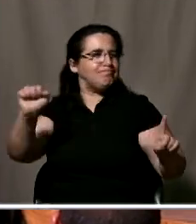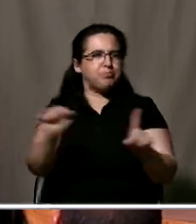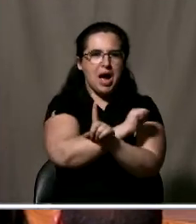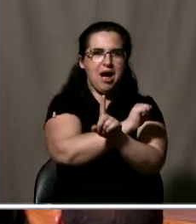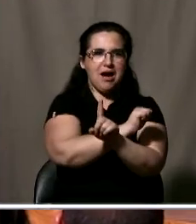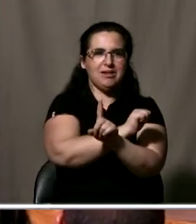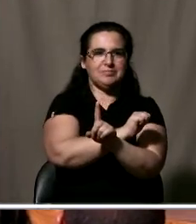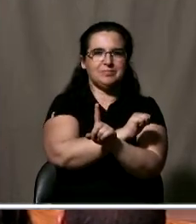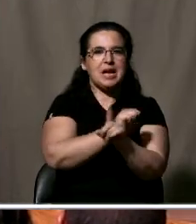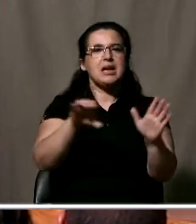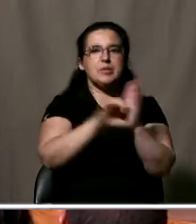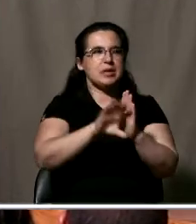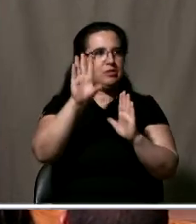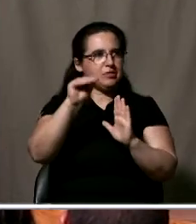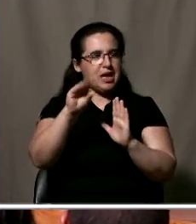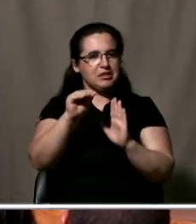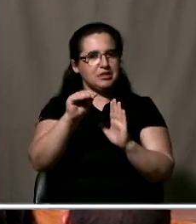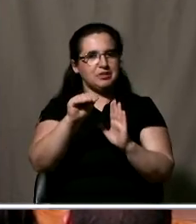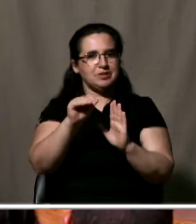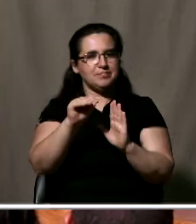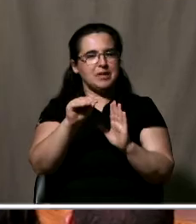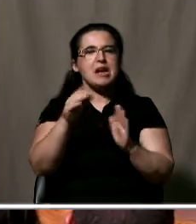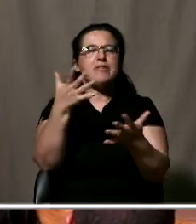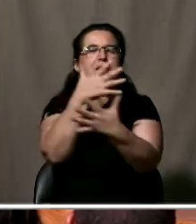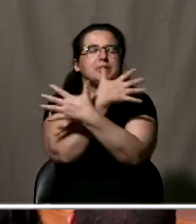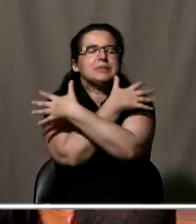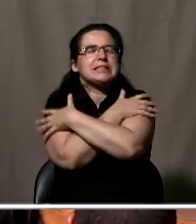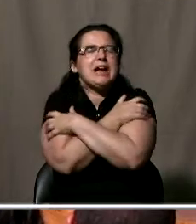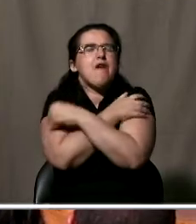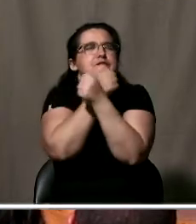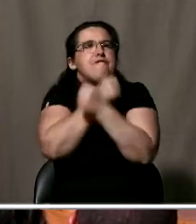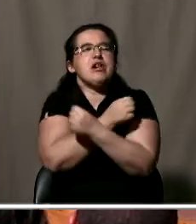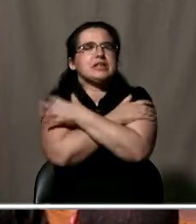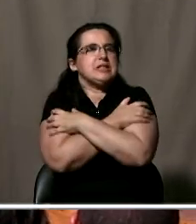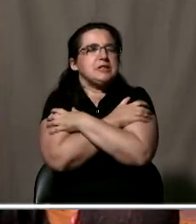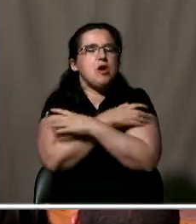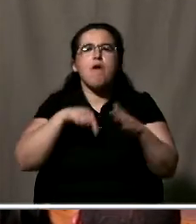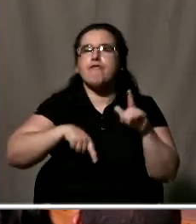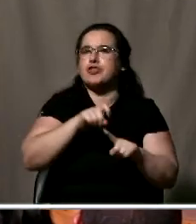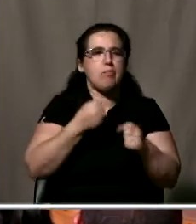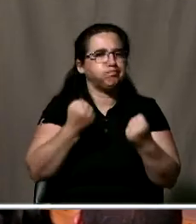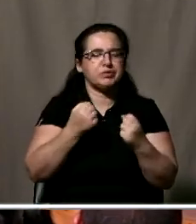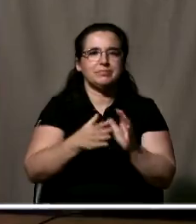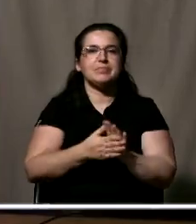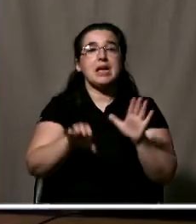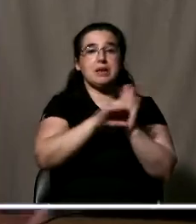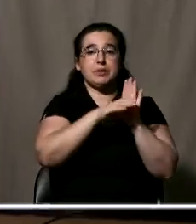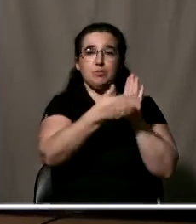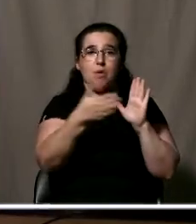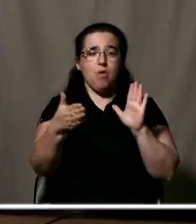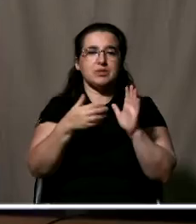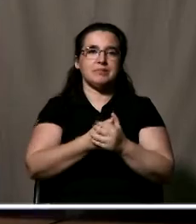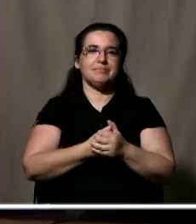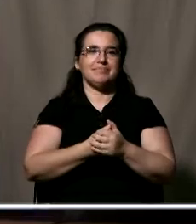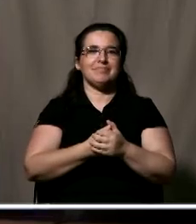10. He'll hold me fast and never let me go. Ele vai agarrar-me fortemente e não Hebrews vai deixar 11. Fugir. Hebreus 11. He'll give me the faith to withstand the